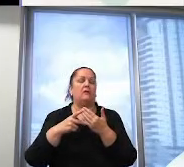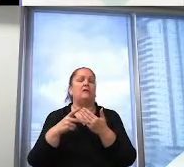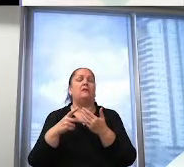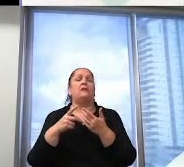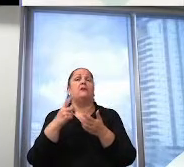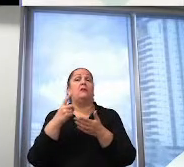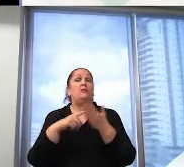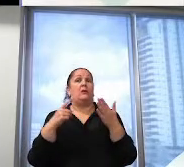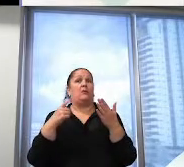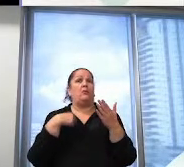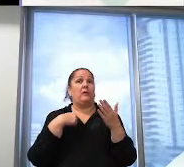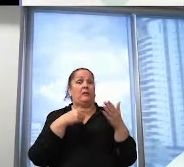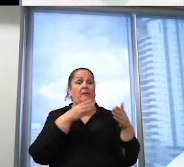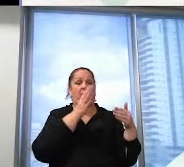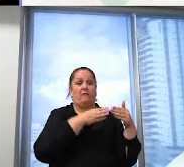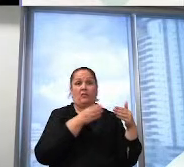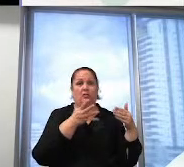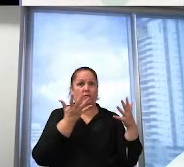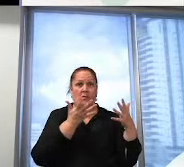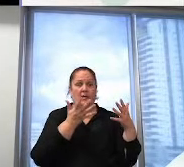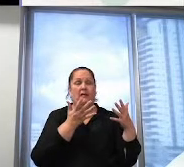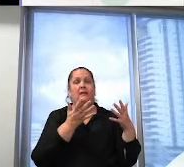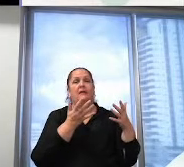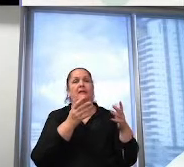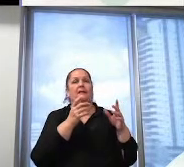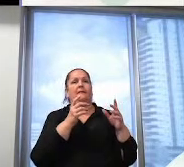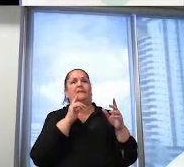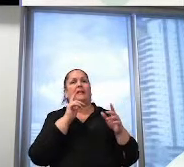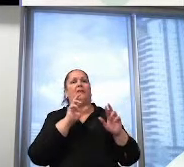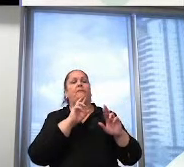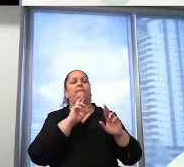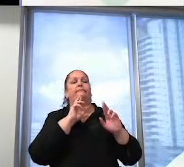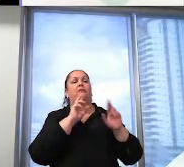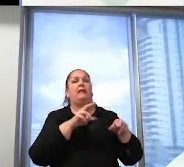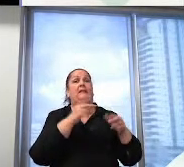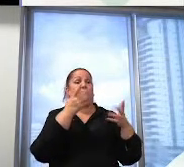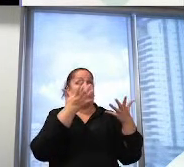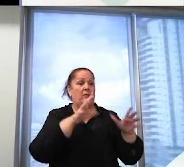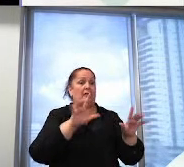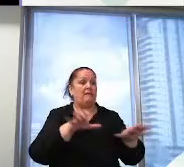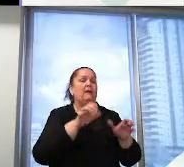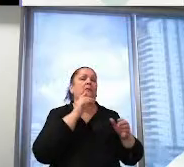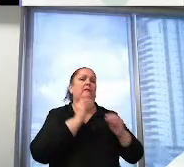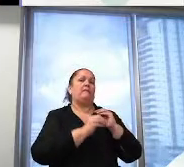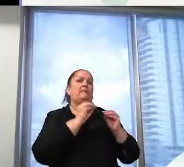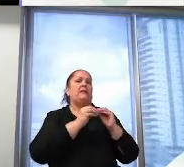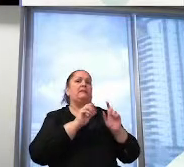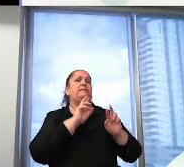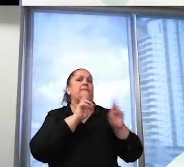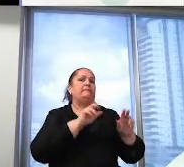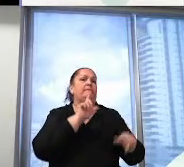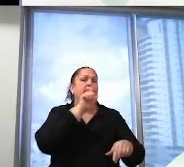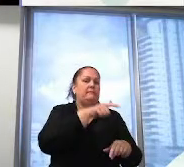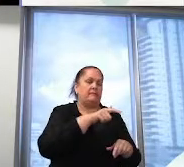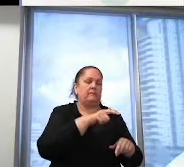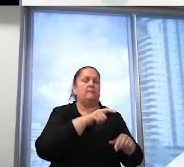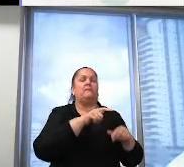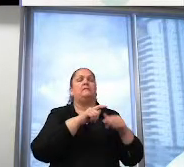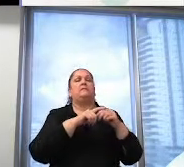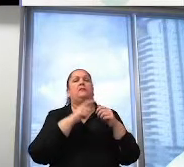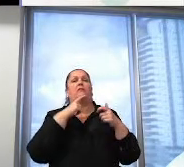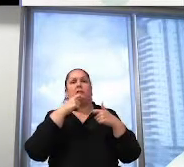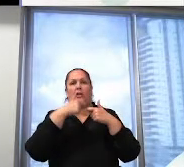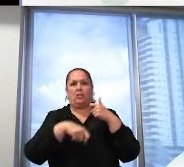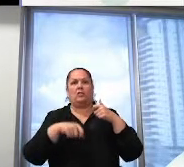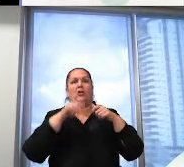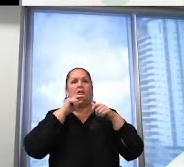O&M funding. What we have been completing is the reactive side of the work. When we have outages, being able to respond to